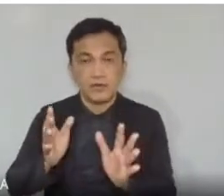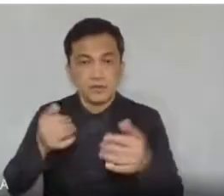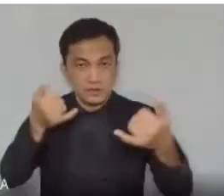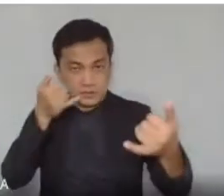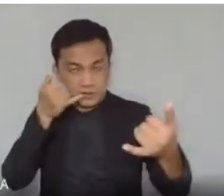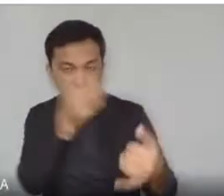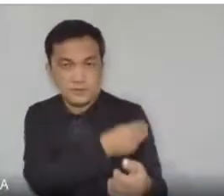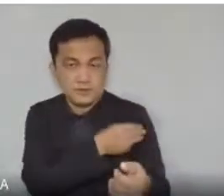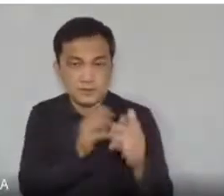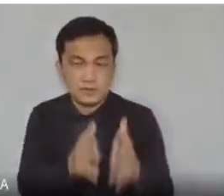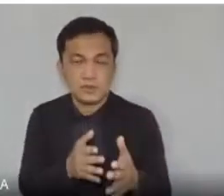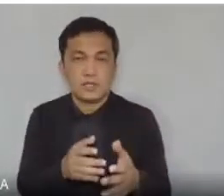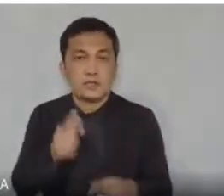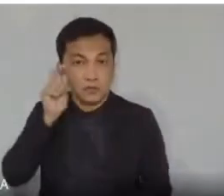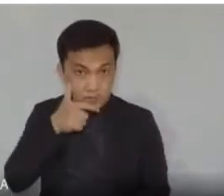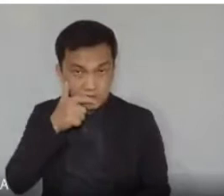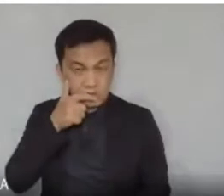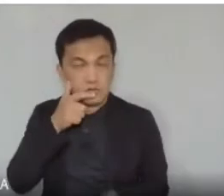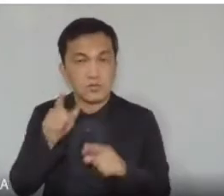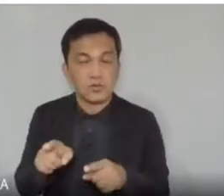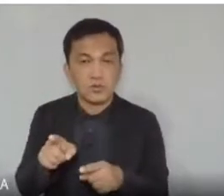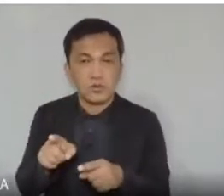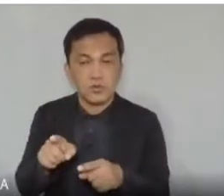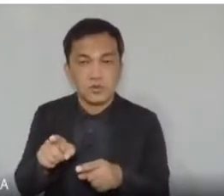queries and provide